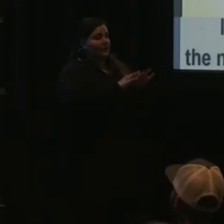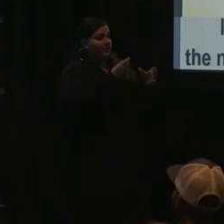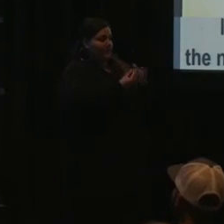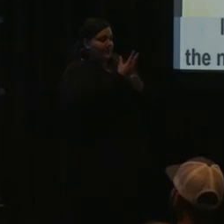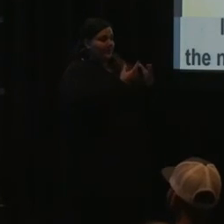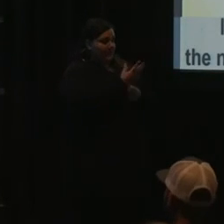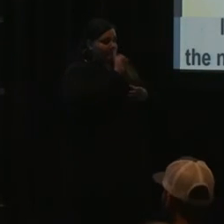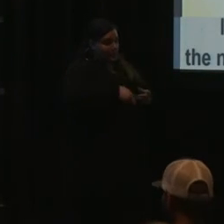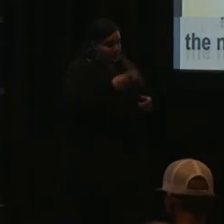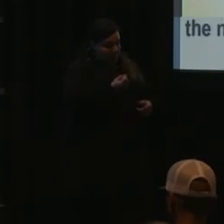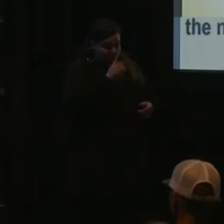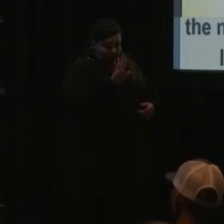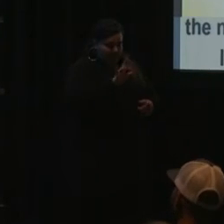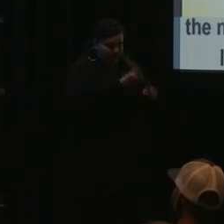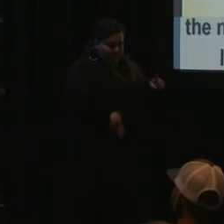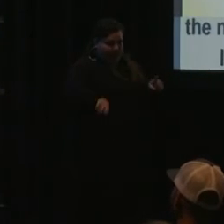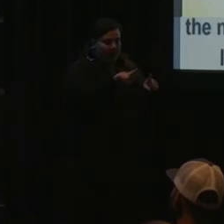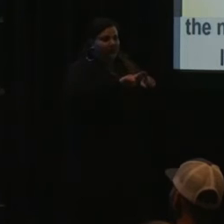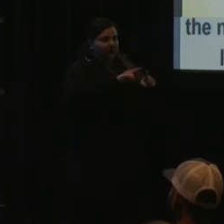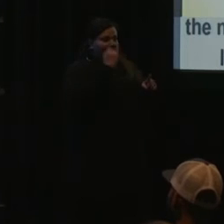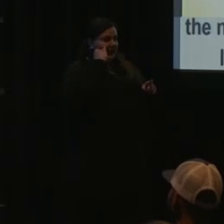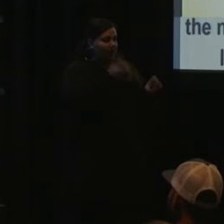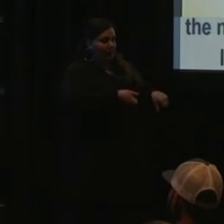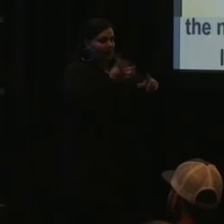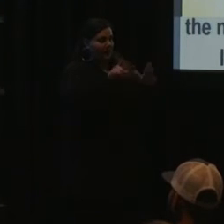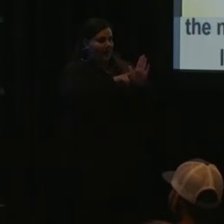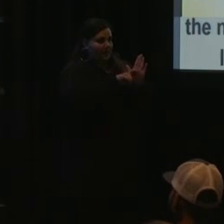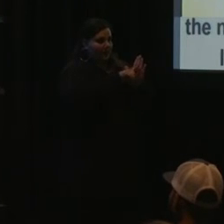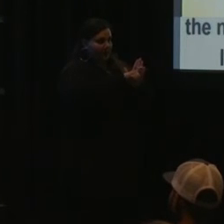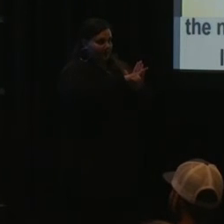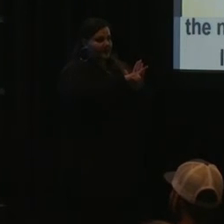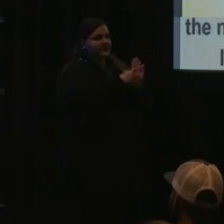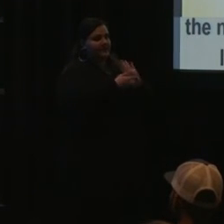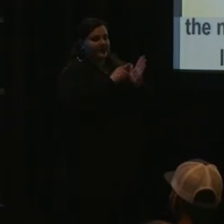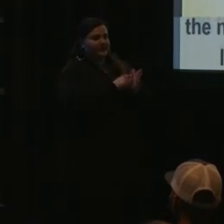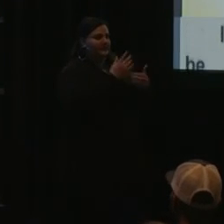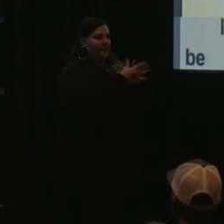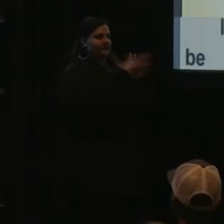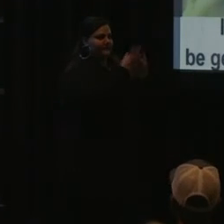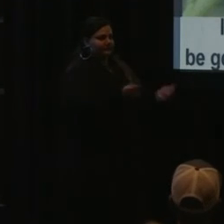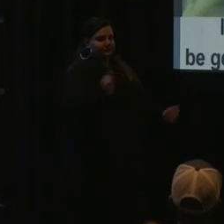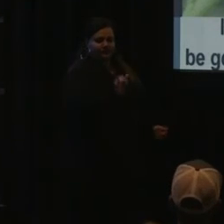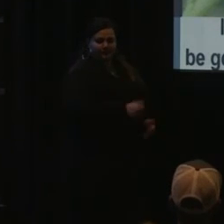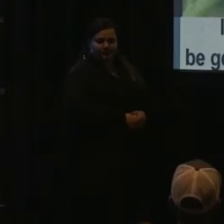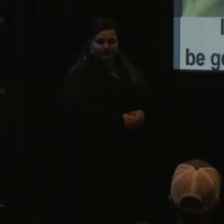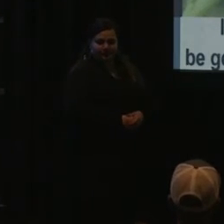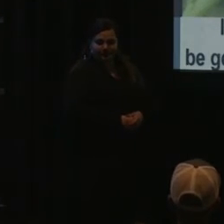these Gulf fritillary caterpillars, we would be getting rid of future Gulf fritillary butterflies.